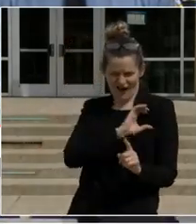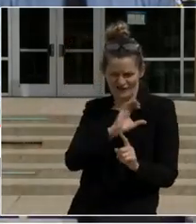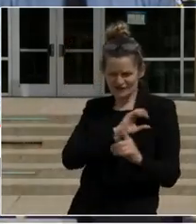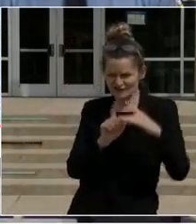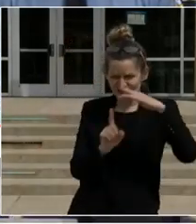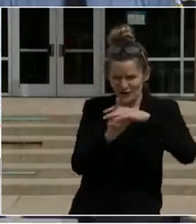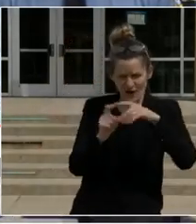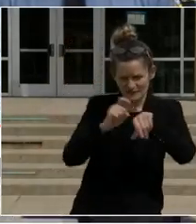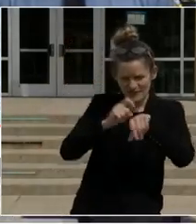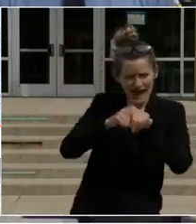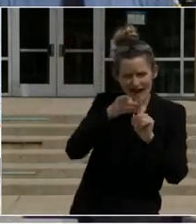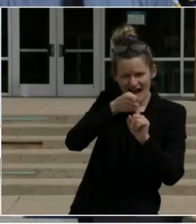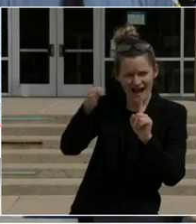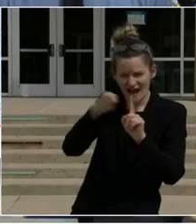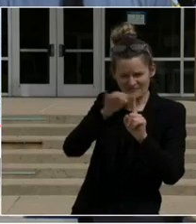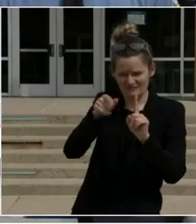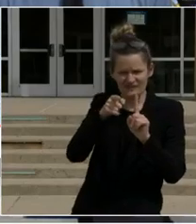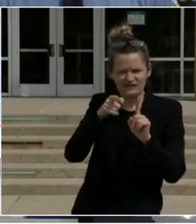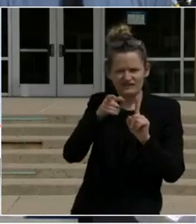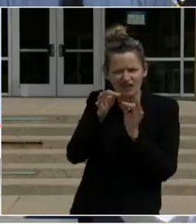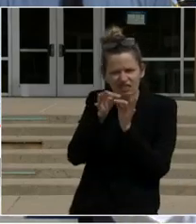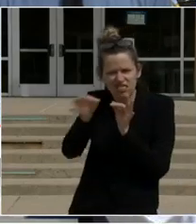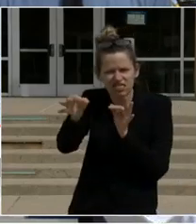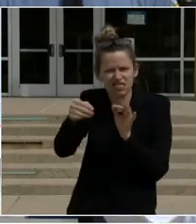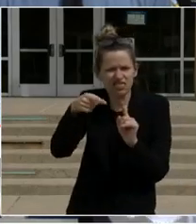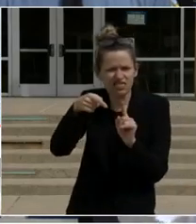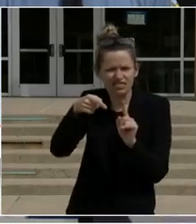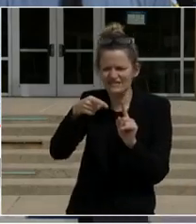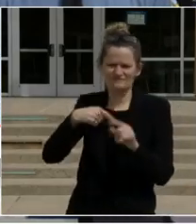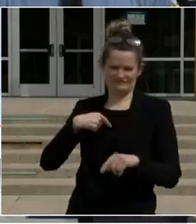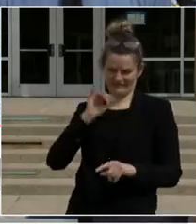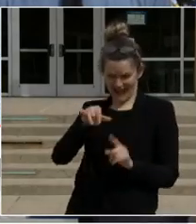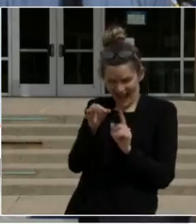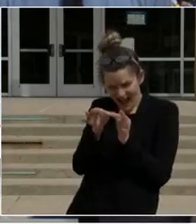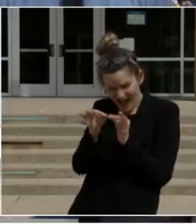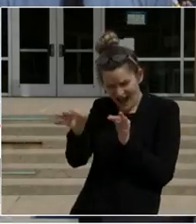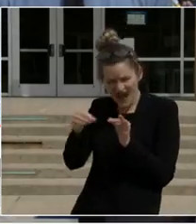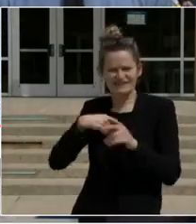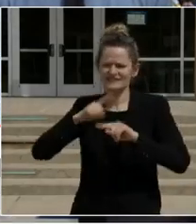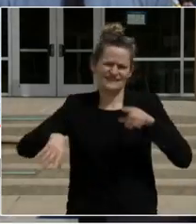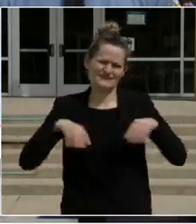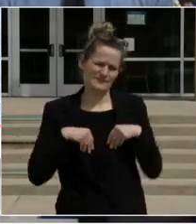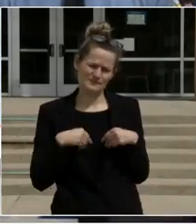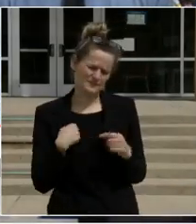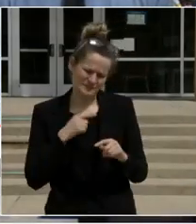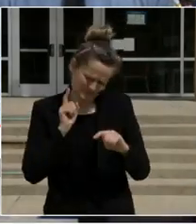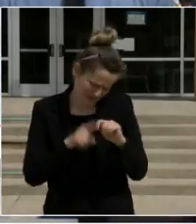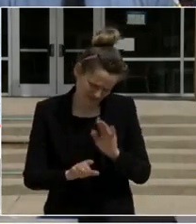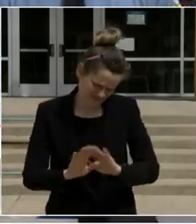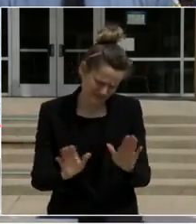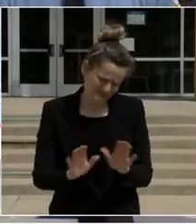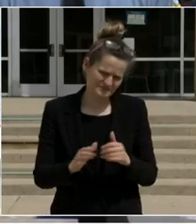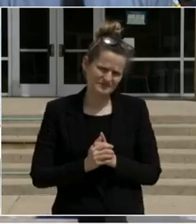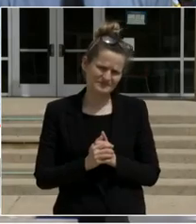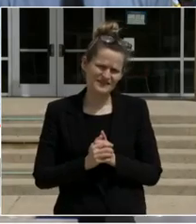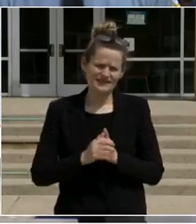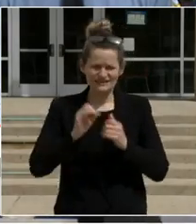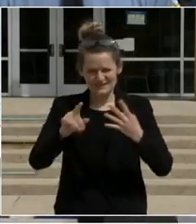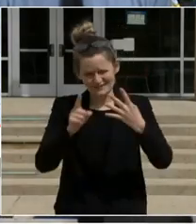year over year, and that's unacceptable. Unacceptable. Second, we need more officers so that we